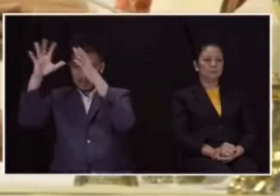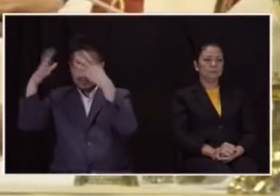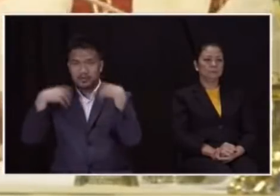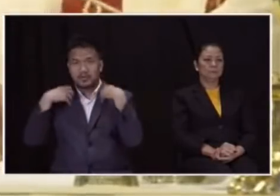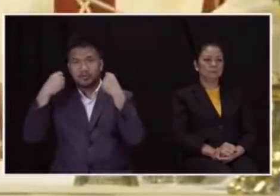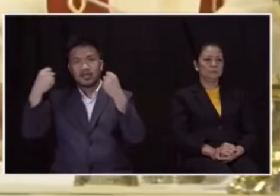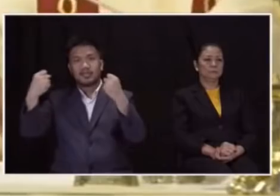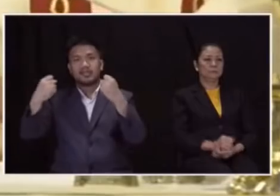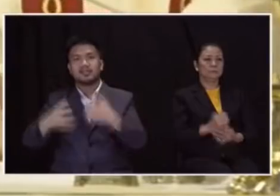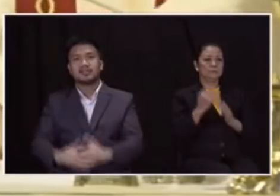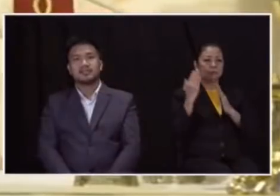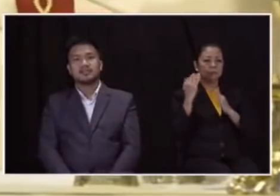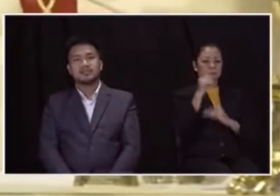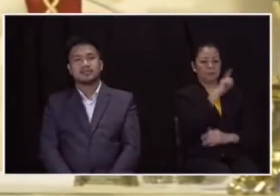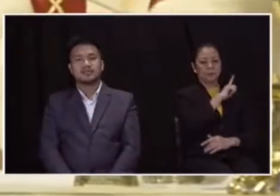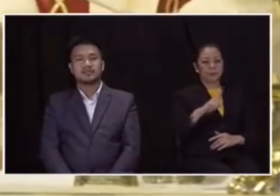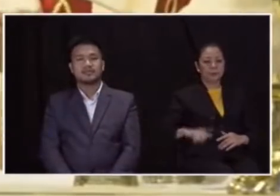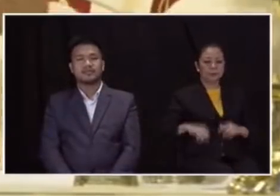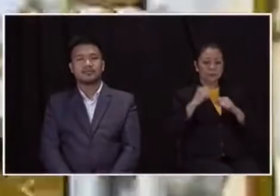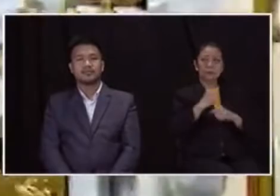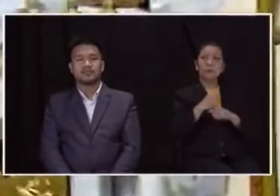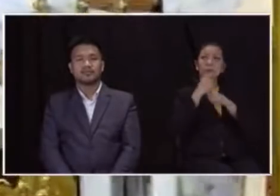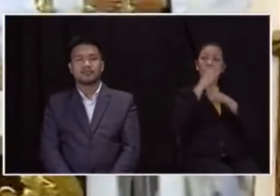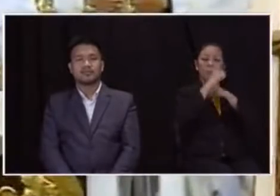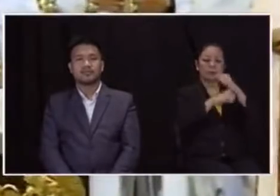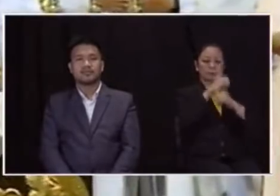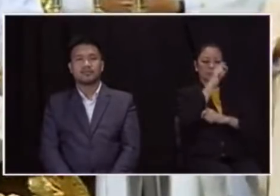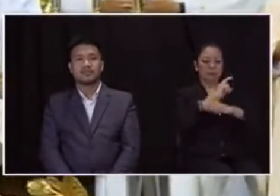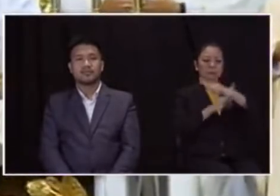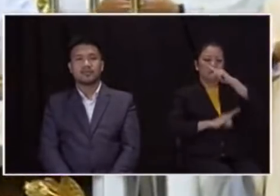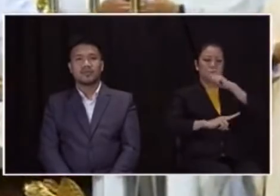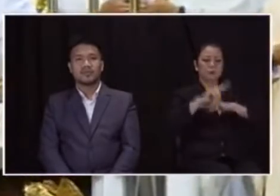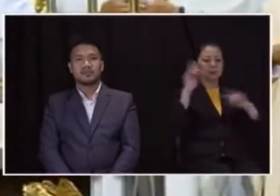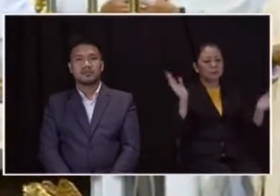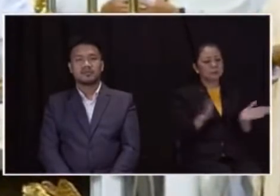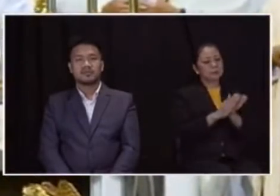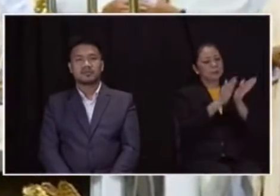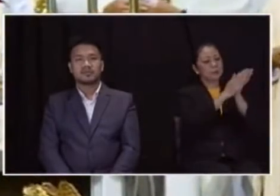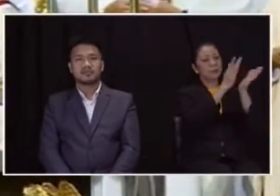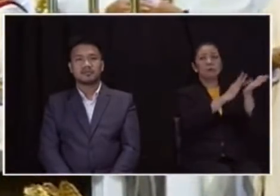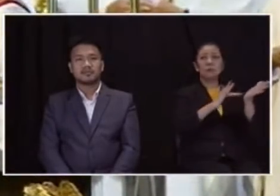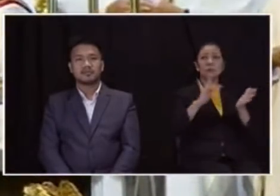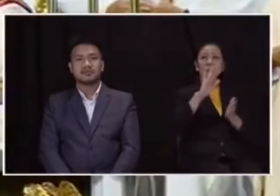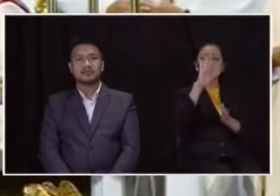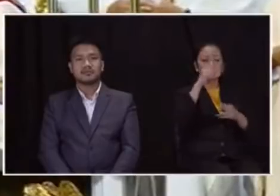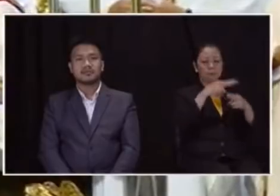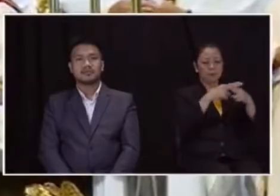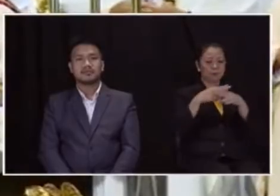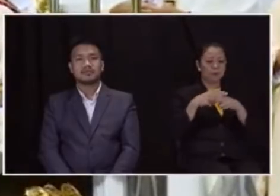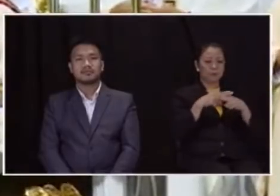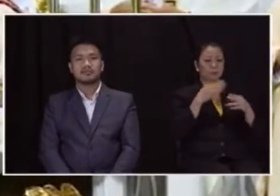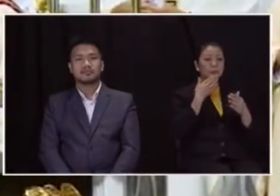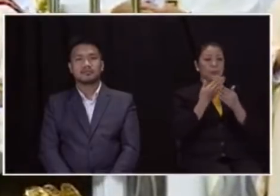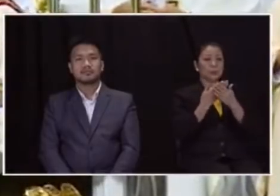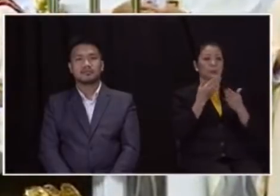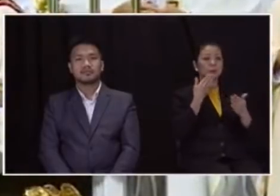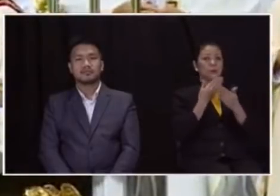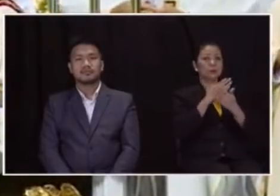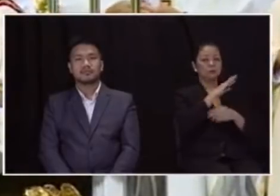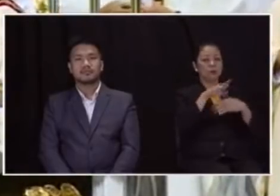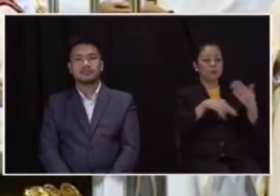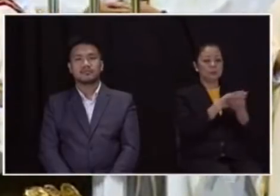Father. May the Lord accept the sacrifice at your hands for the praise and glory of his name, for our good and